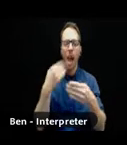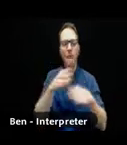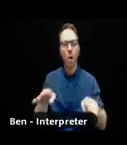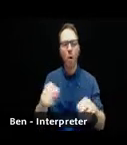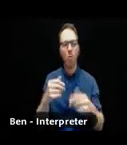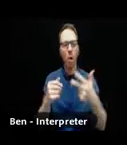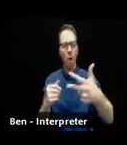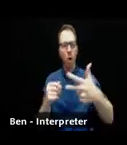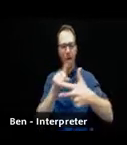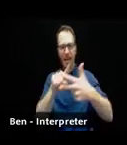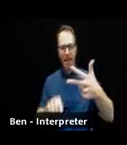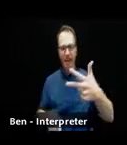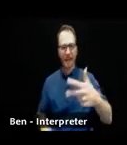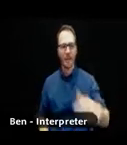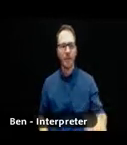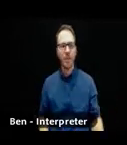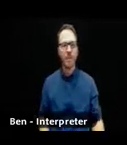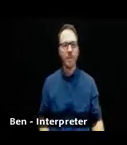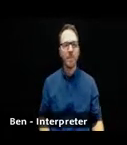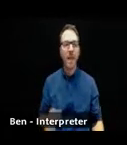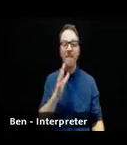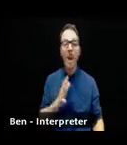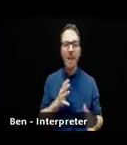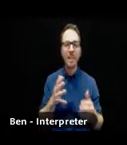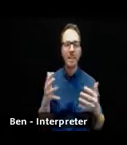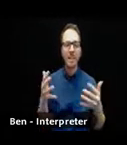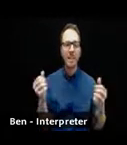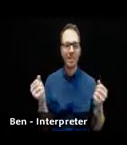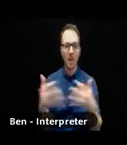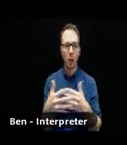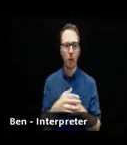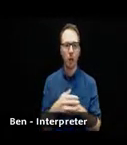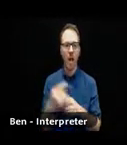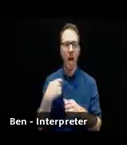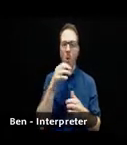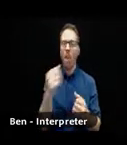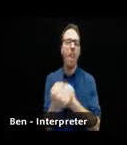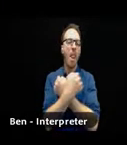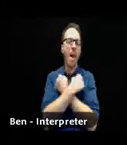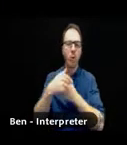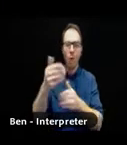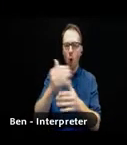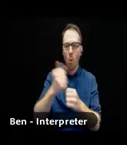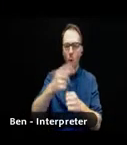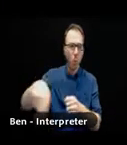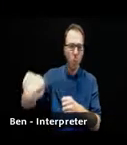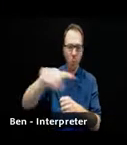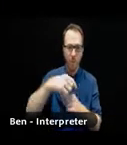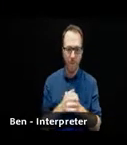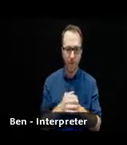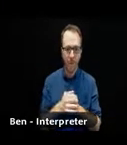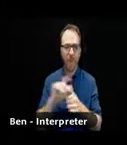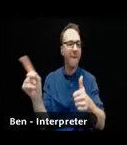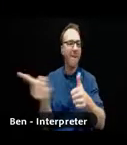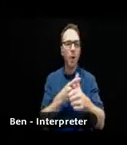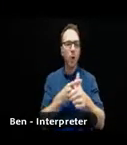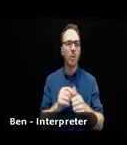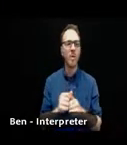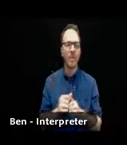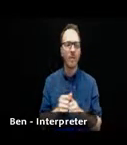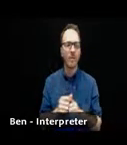big feminist fears, which is what I would love to share with you about, which is the first one is just